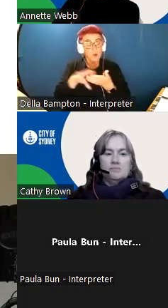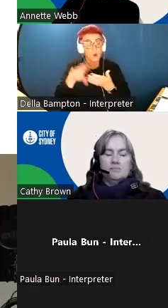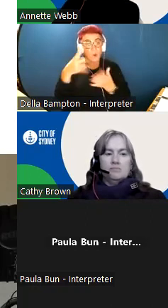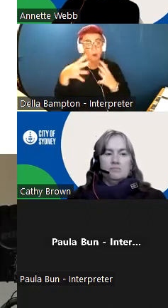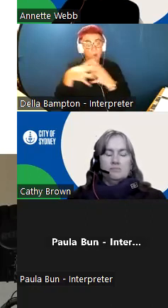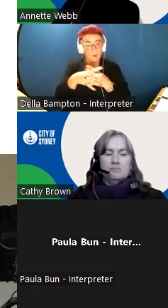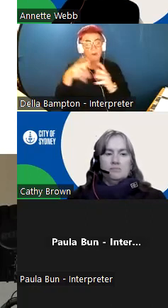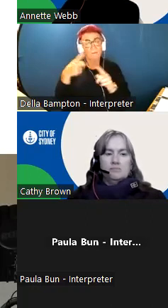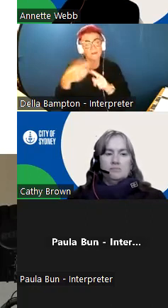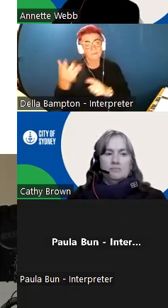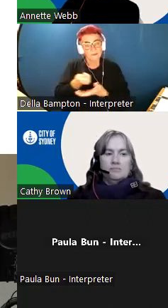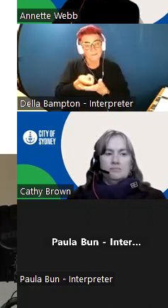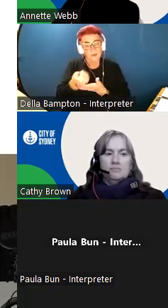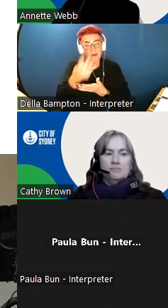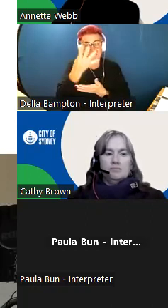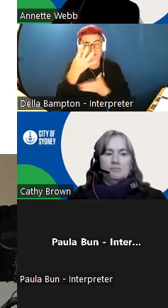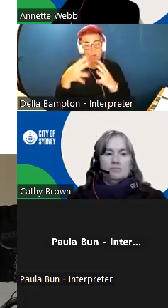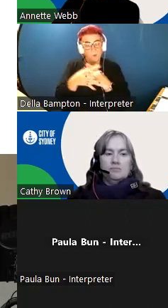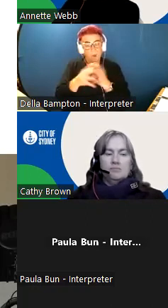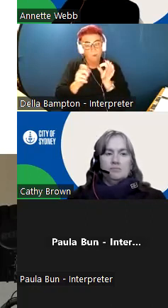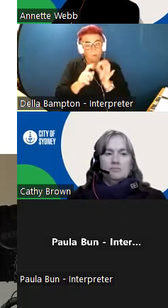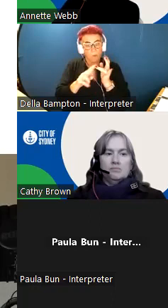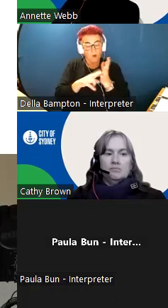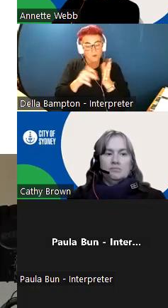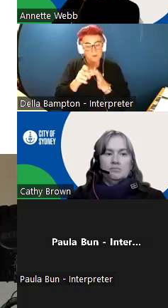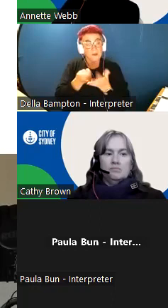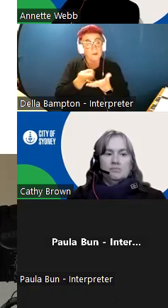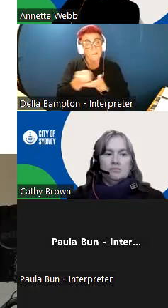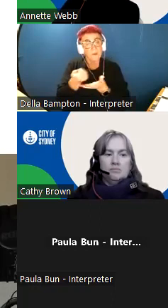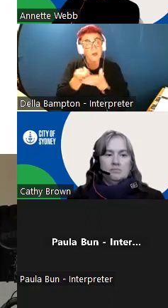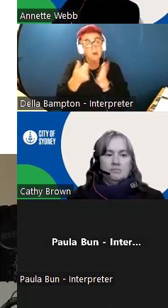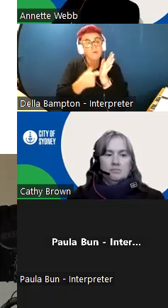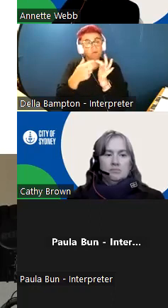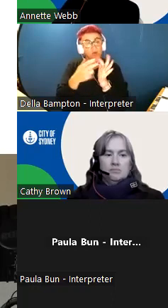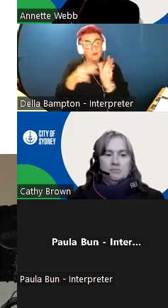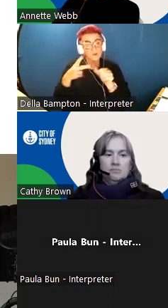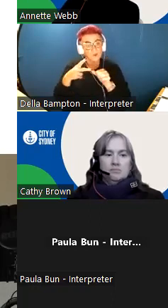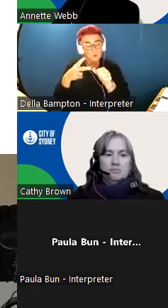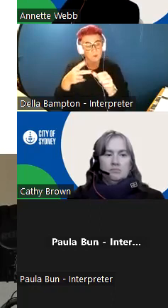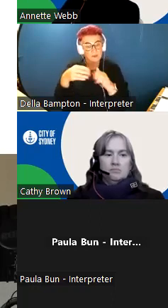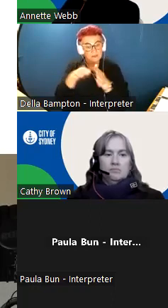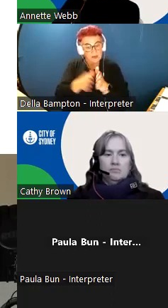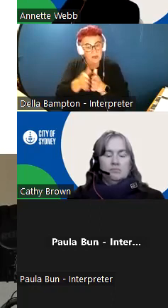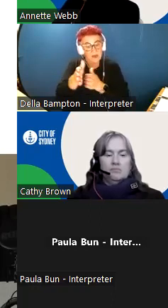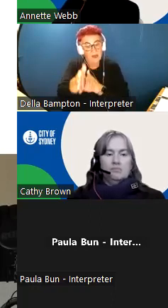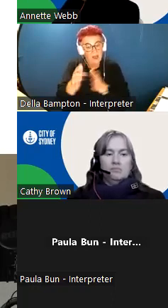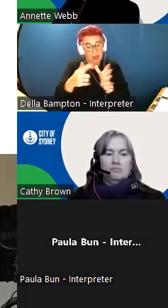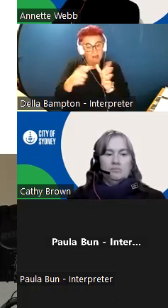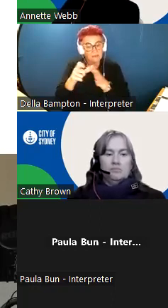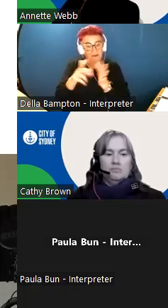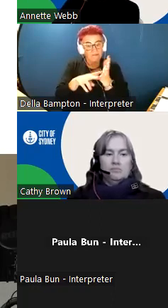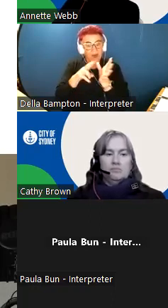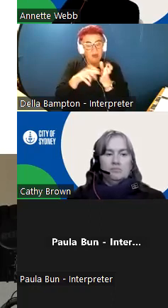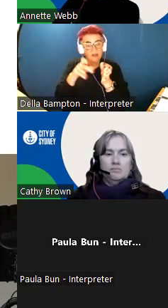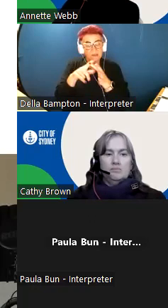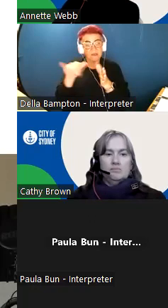4-week bond is required to be paid. Rent is to be paid fortnightly in advance by direct debit or by